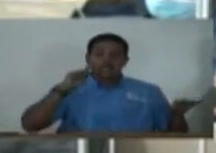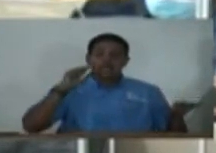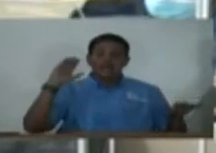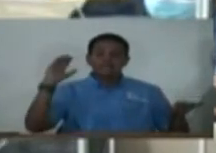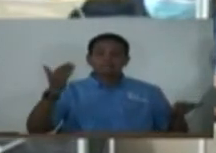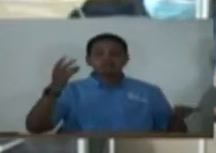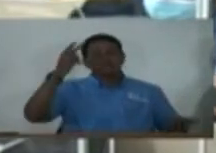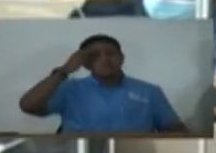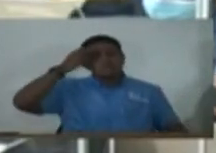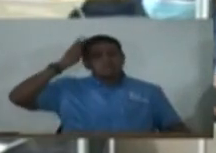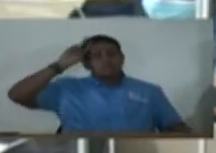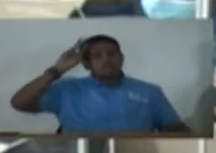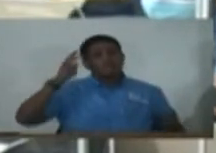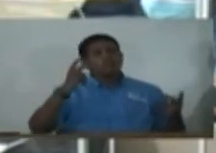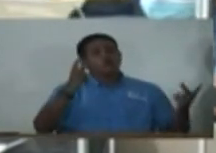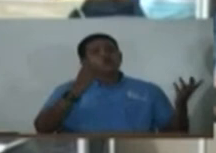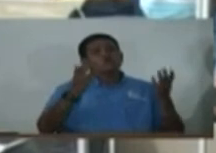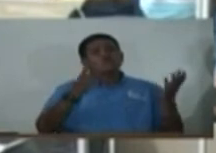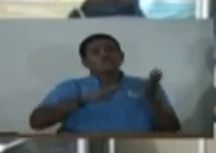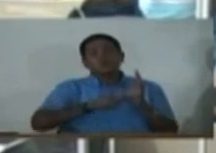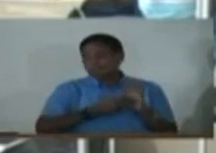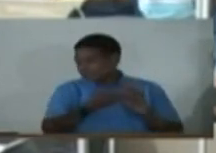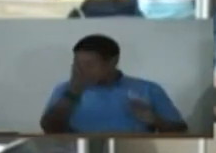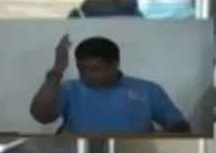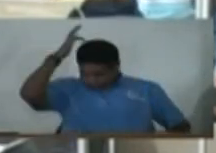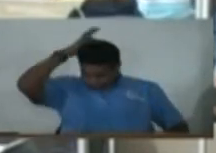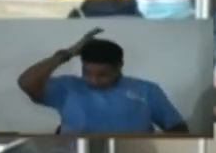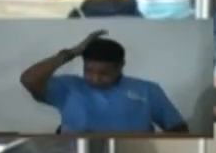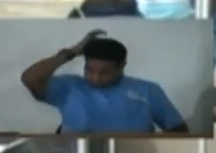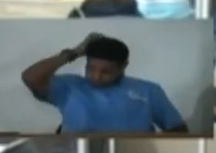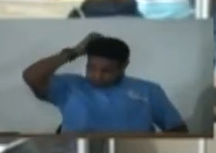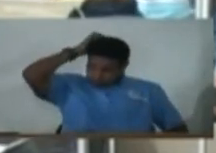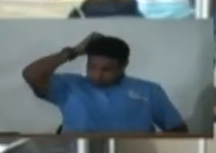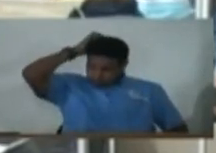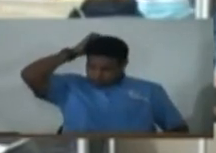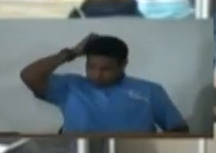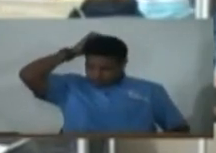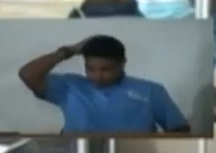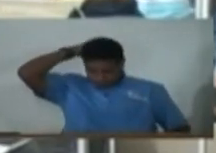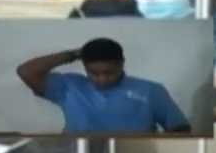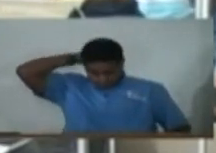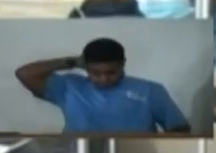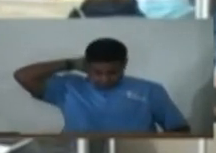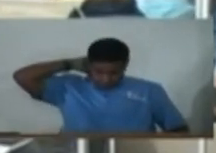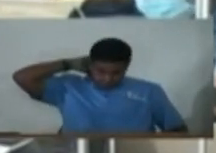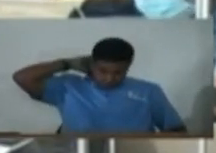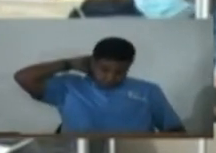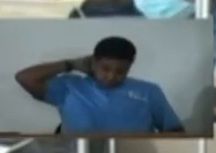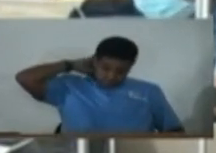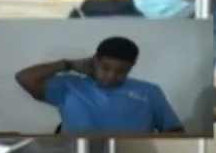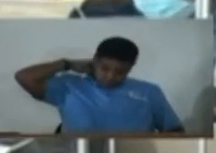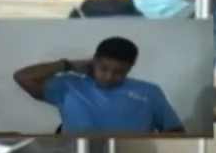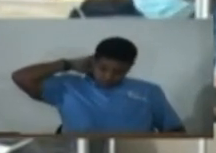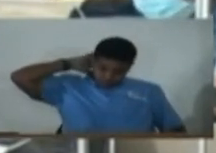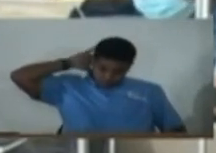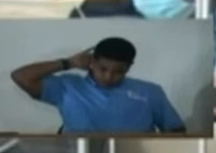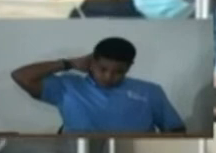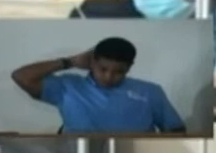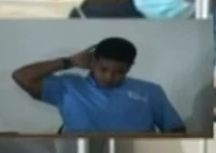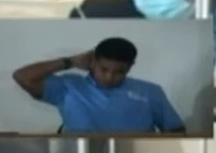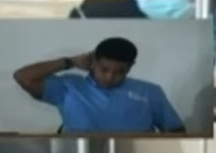some confusion around this. What this means is that services with